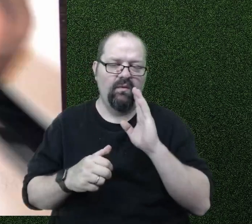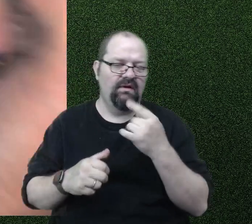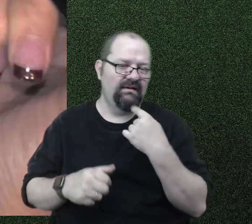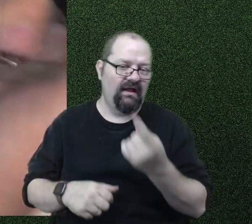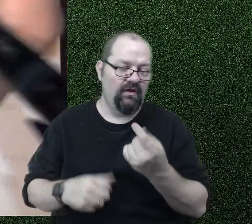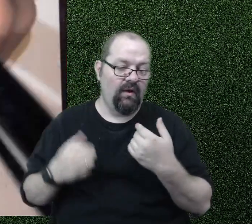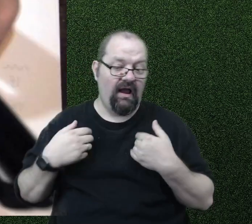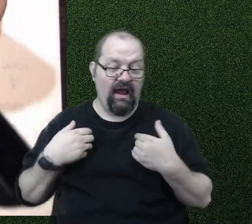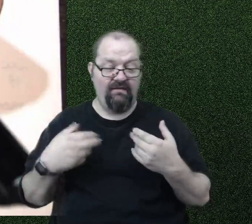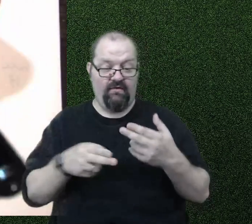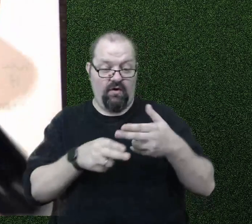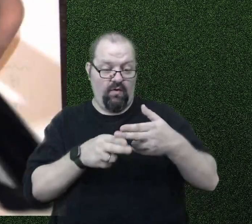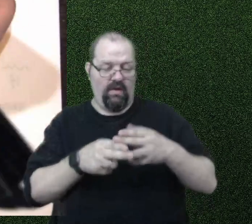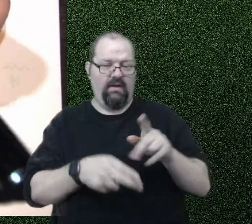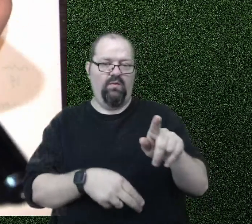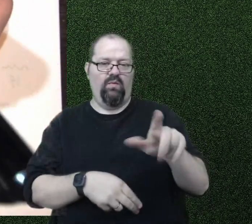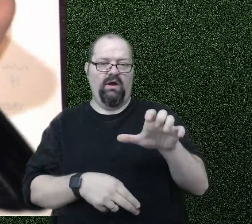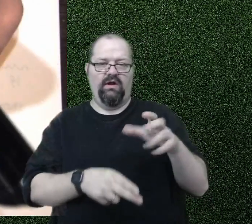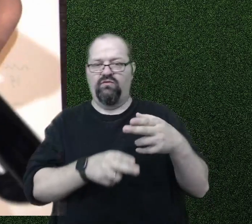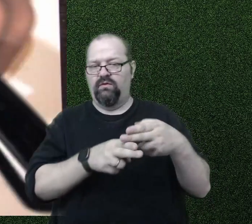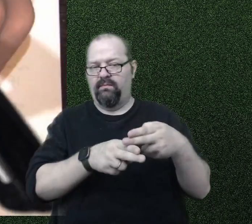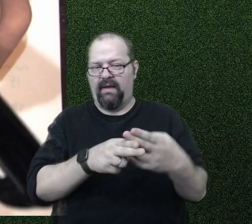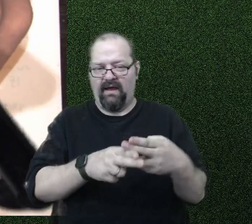of 100 pounds hanging here.